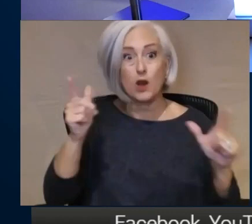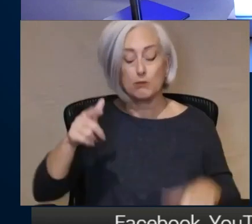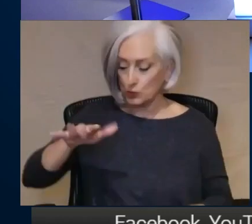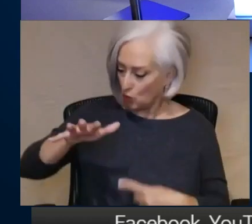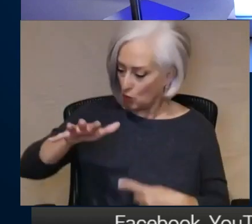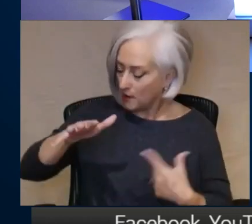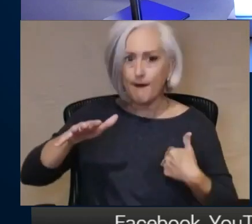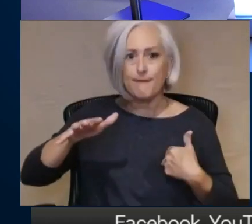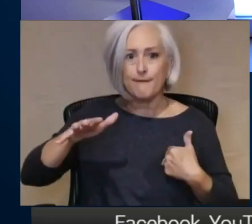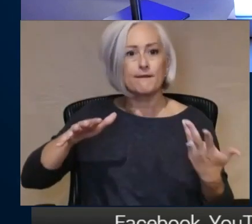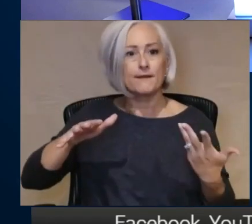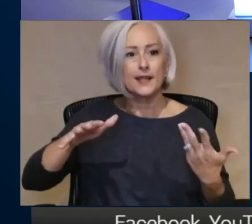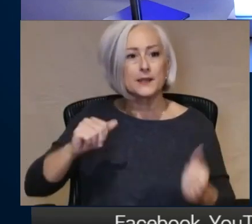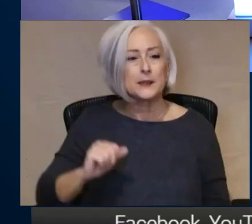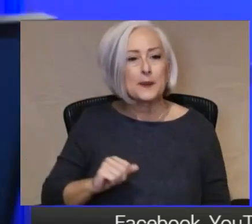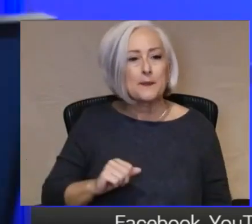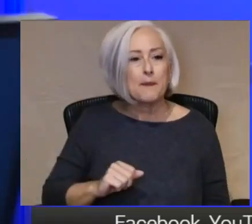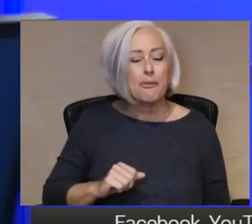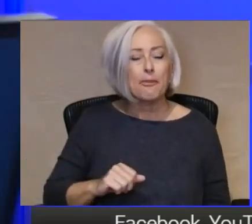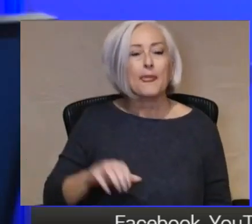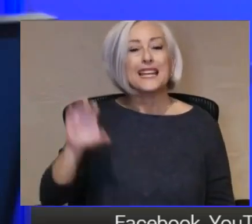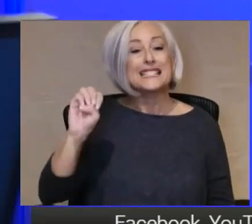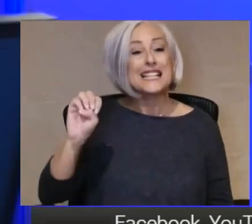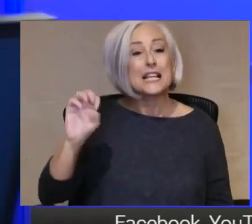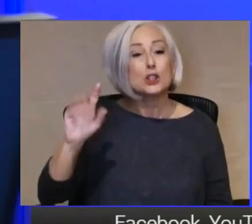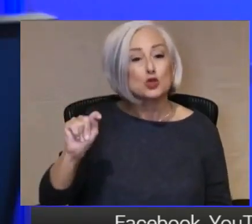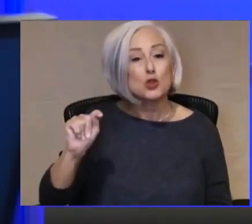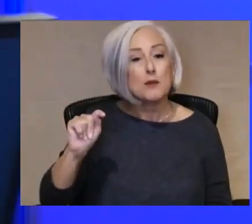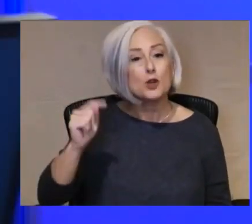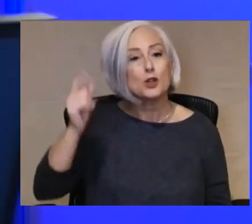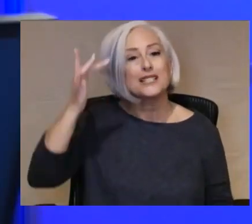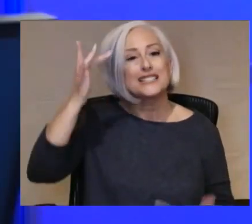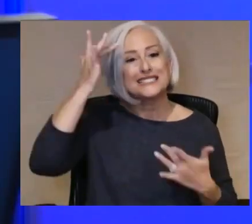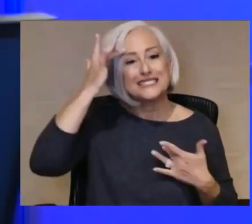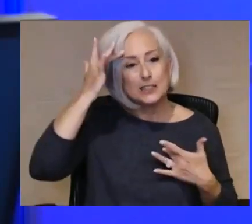So essential tremor is a disorder which starts very